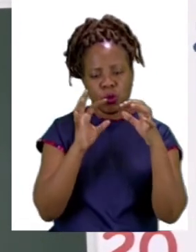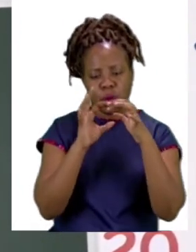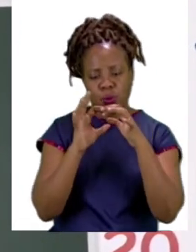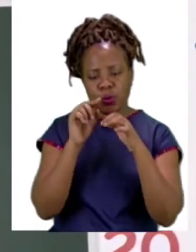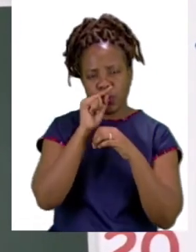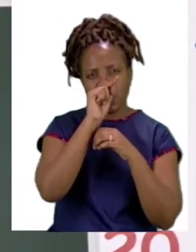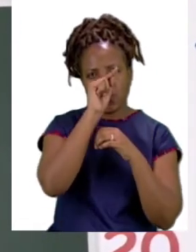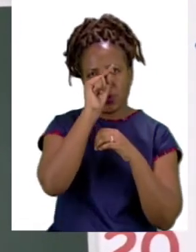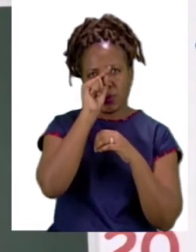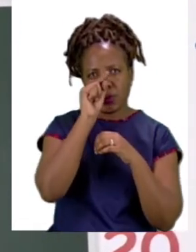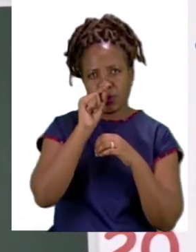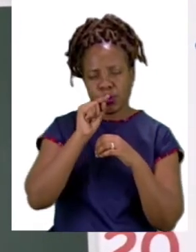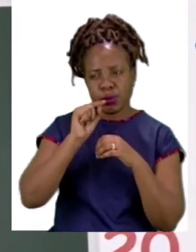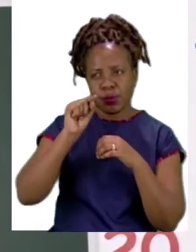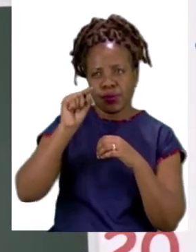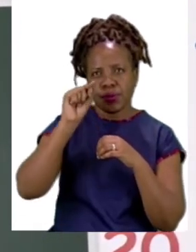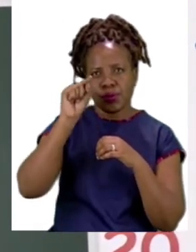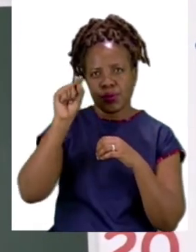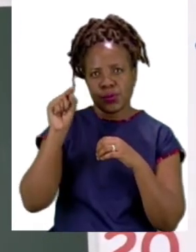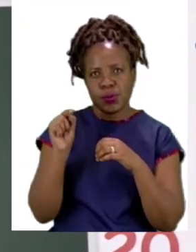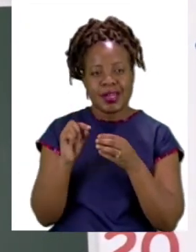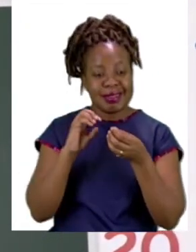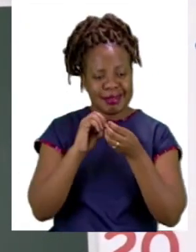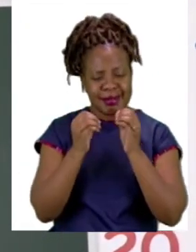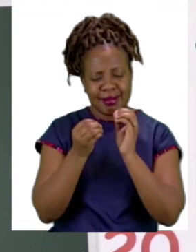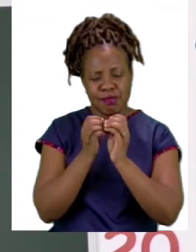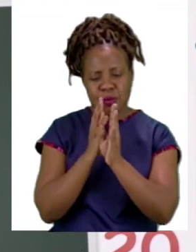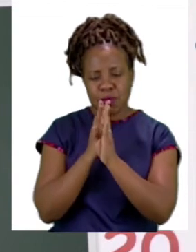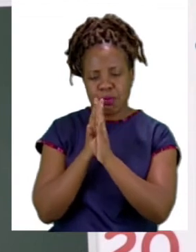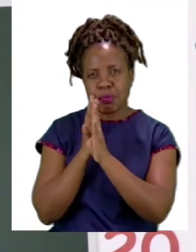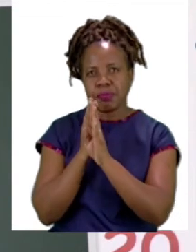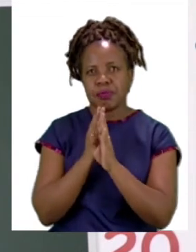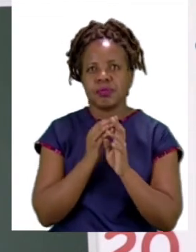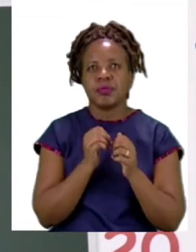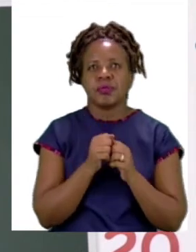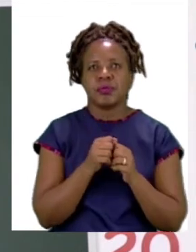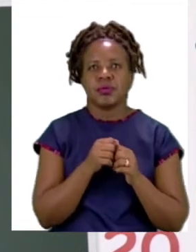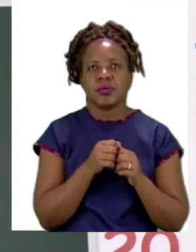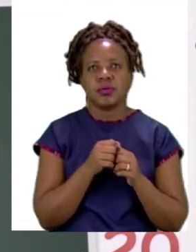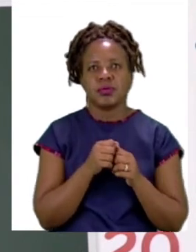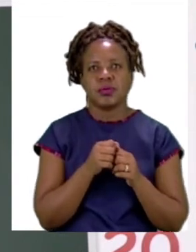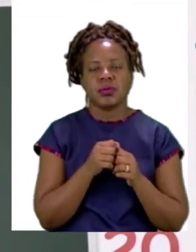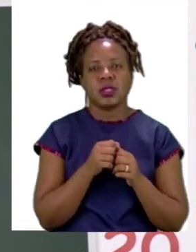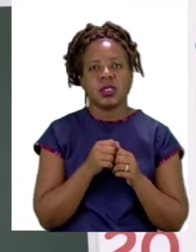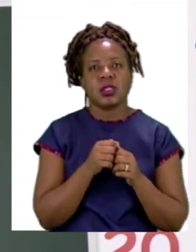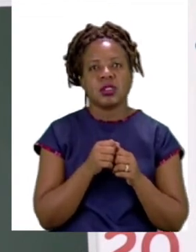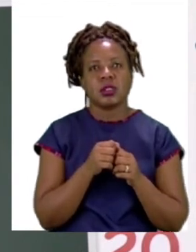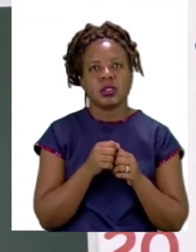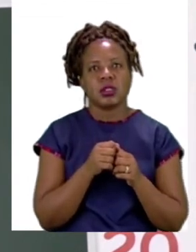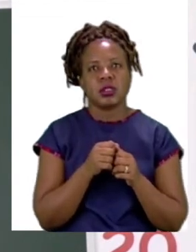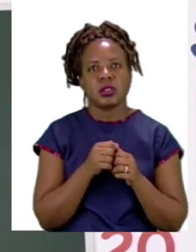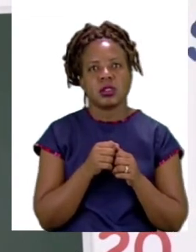that you complete your bunny. So now when your bunny is complete, that means you'll be at the last number, connecting